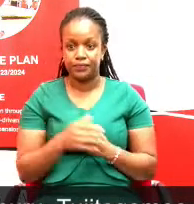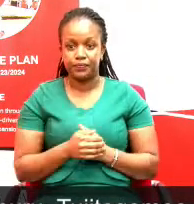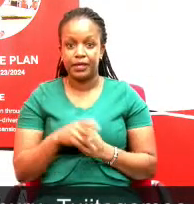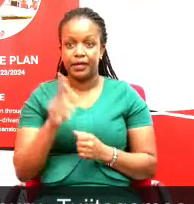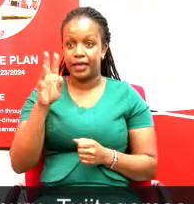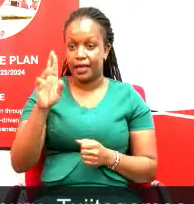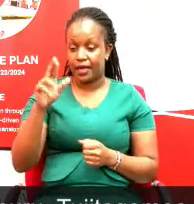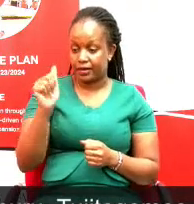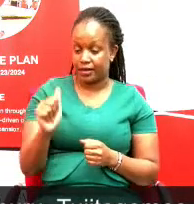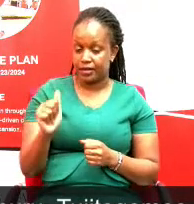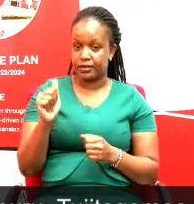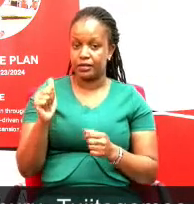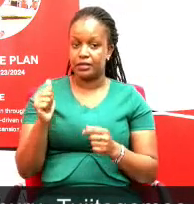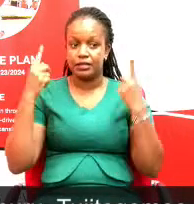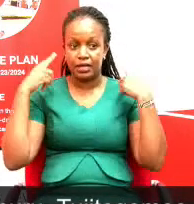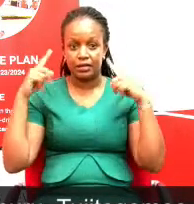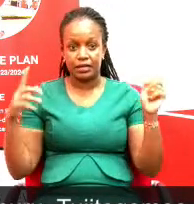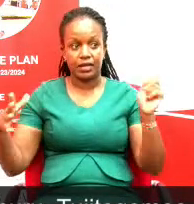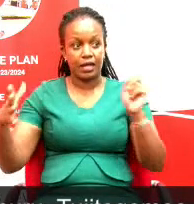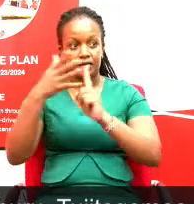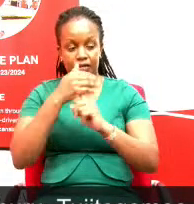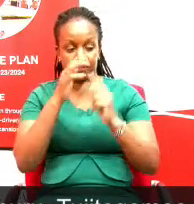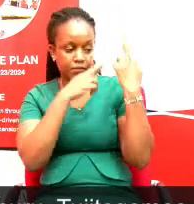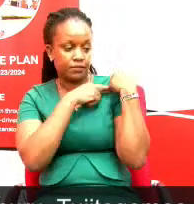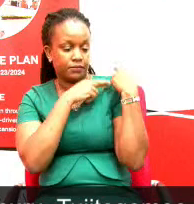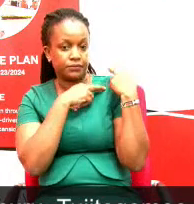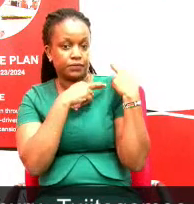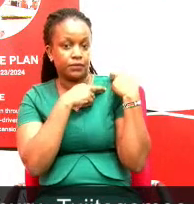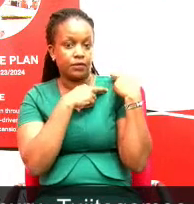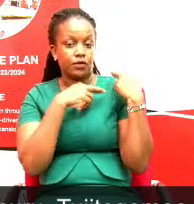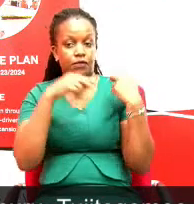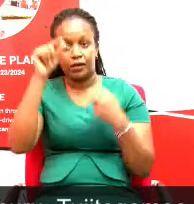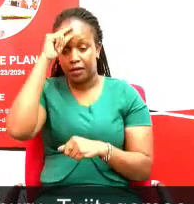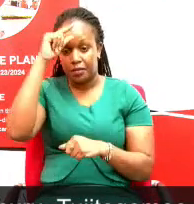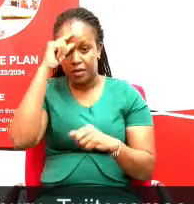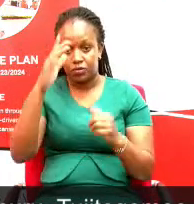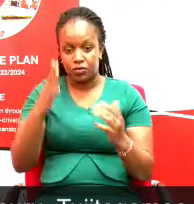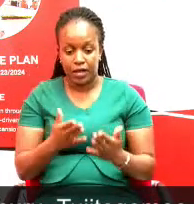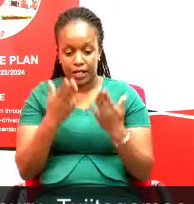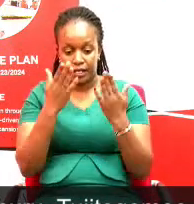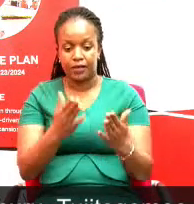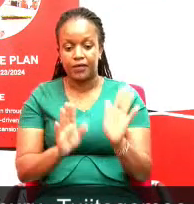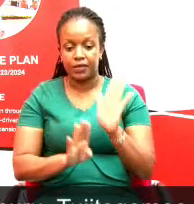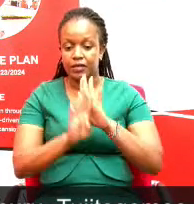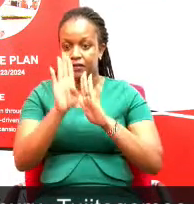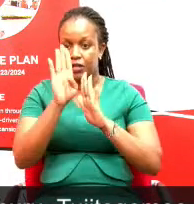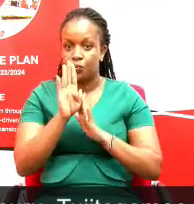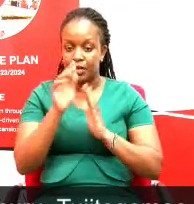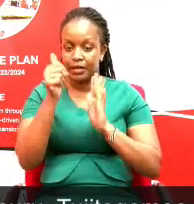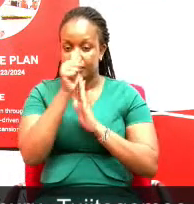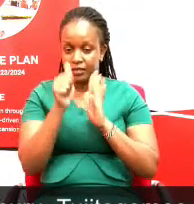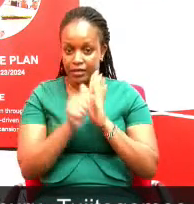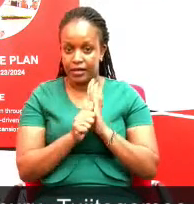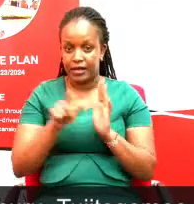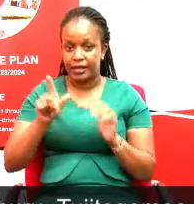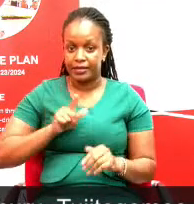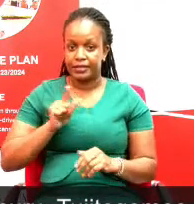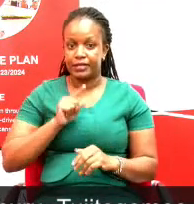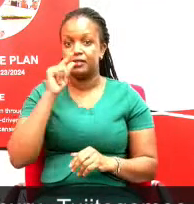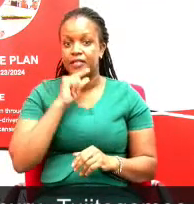in achieving its mandate is fundamental to the ability of the government to deliver on its development agenda. Ladies and